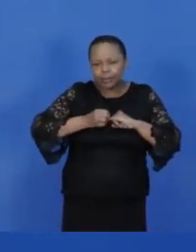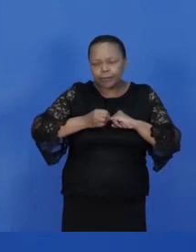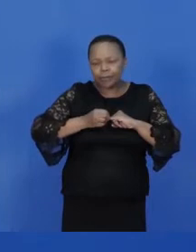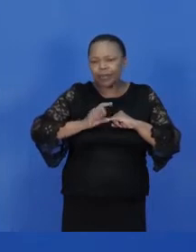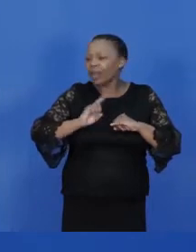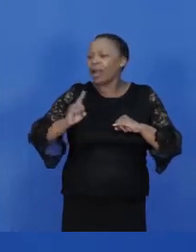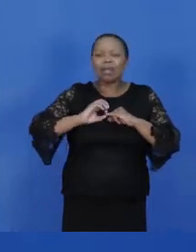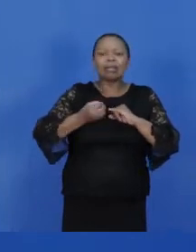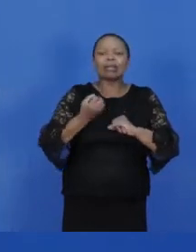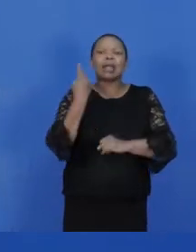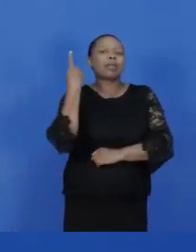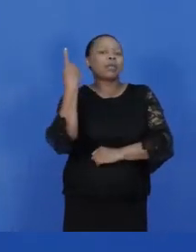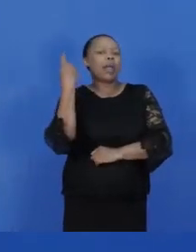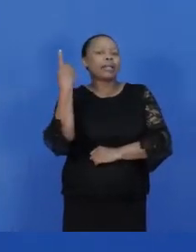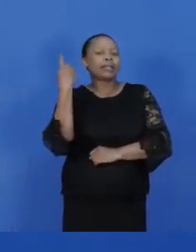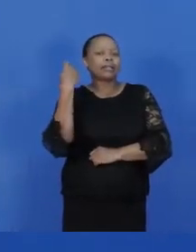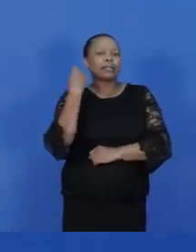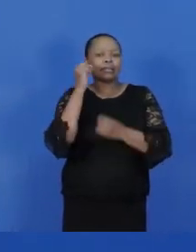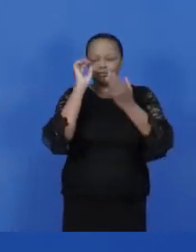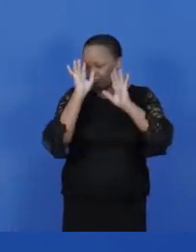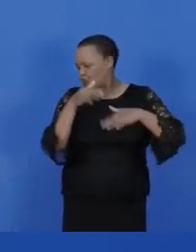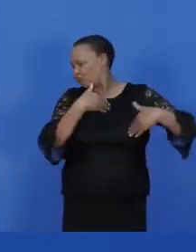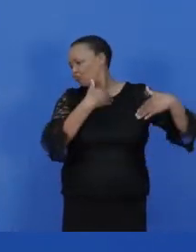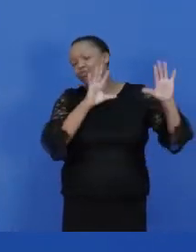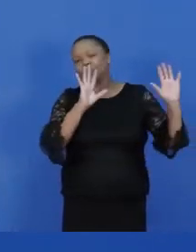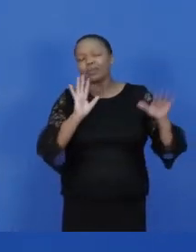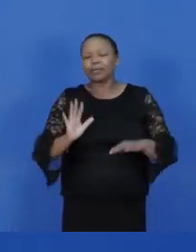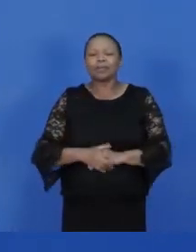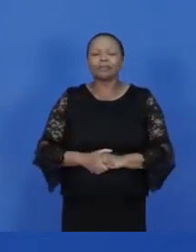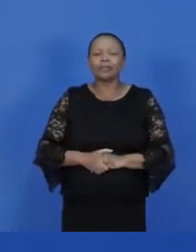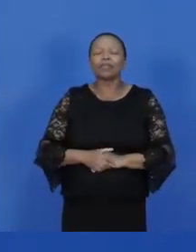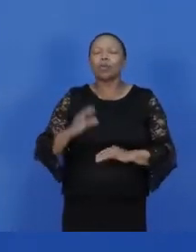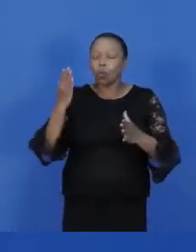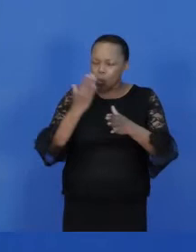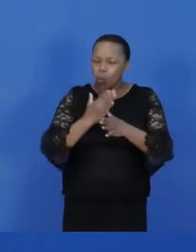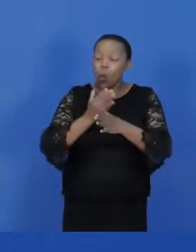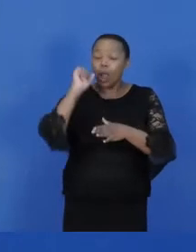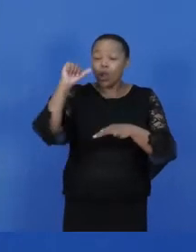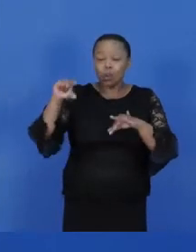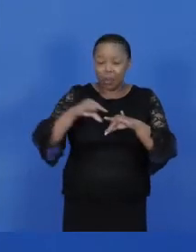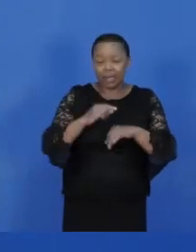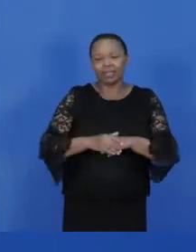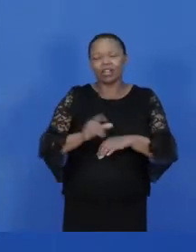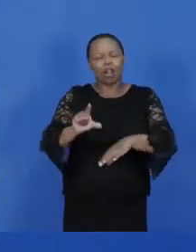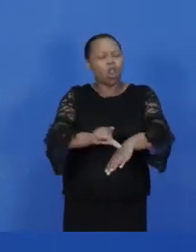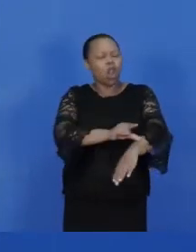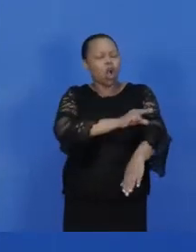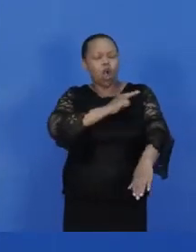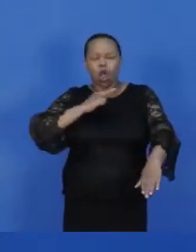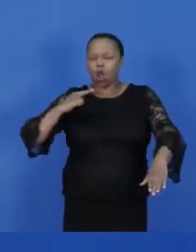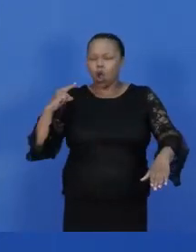one little trial, you throw everything away. No, you try. You work at it. And it must be a